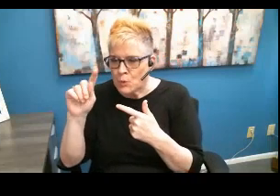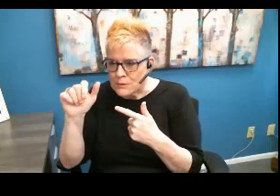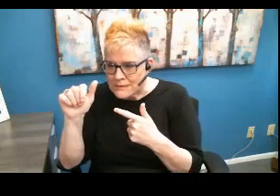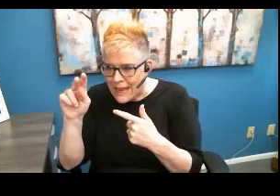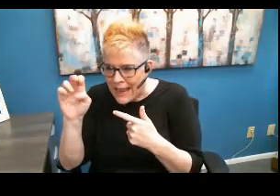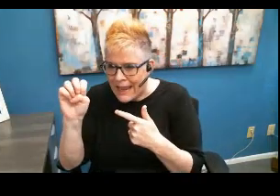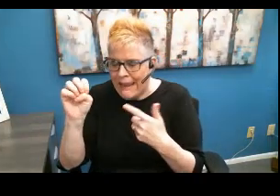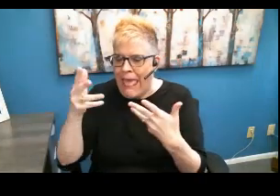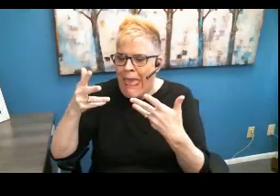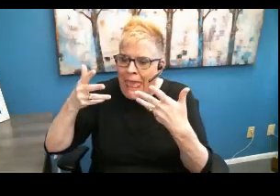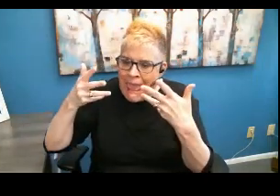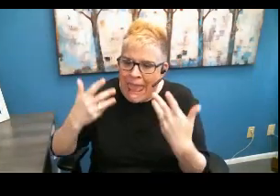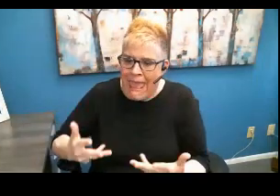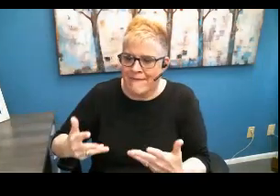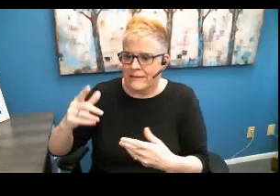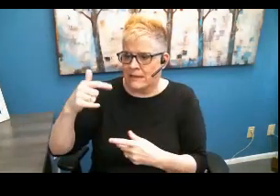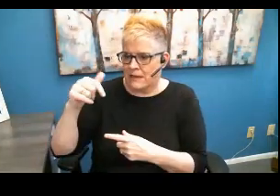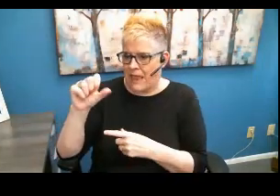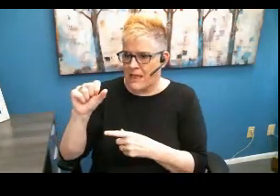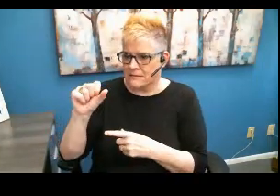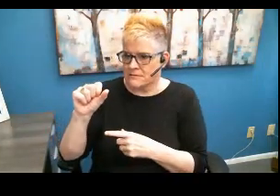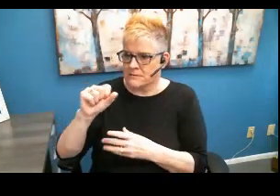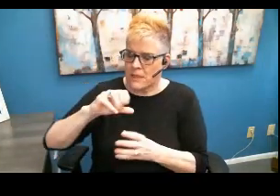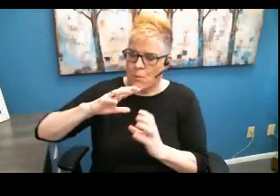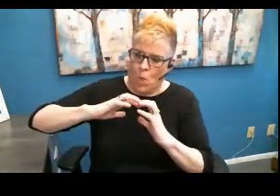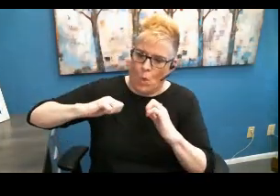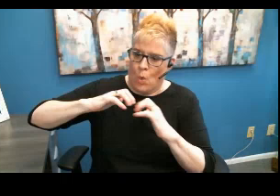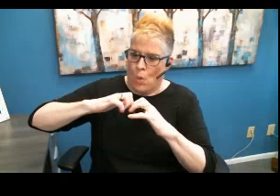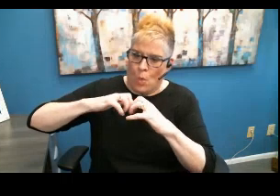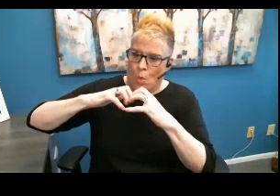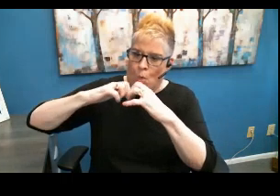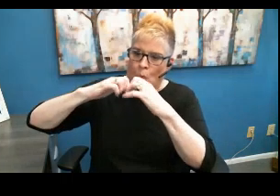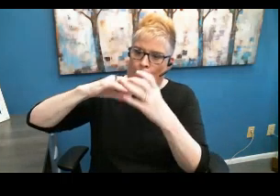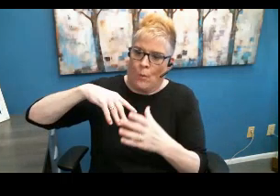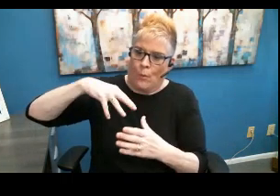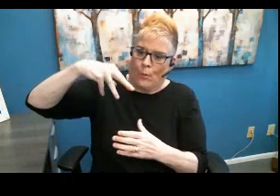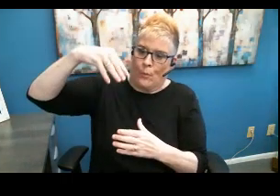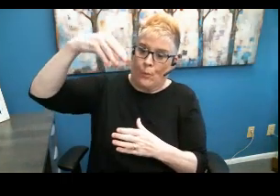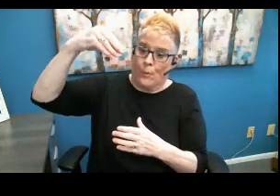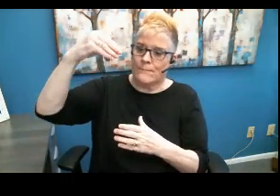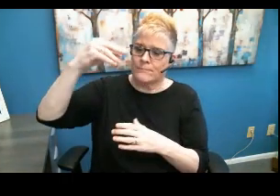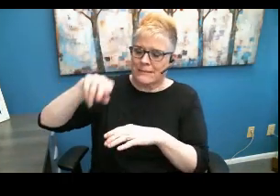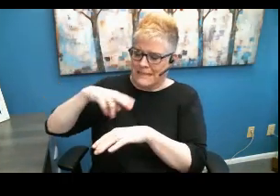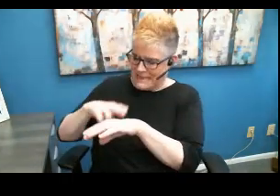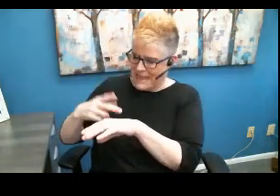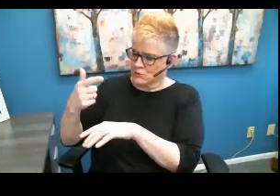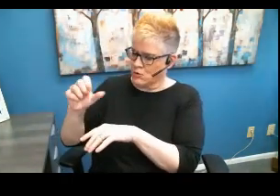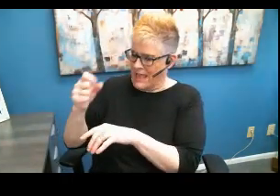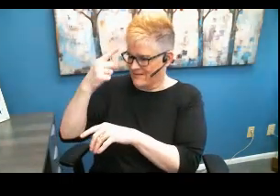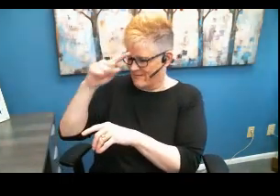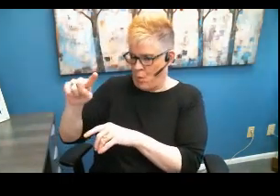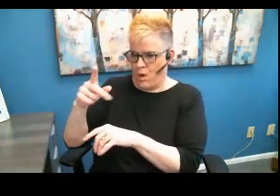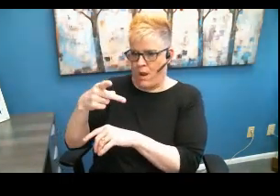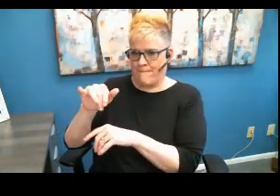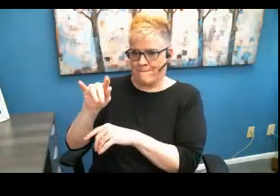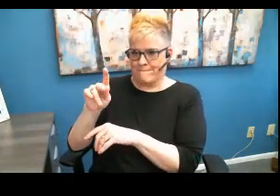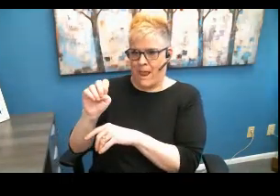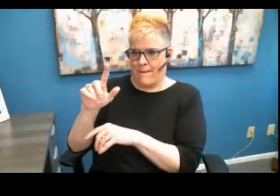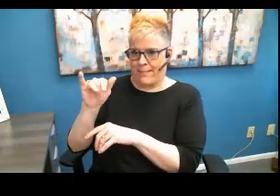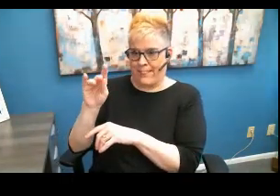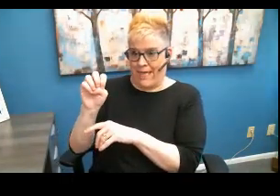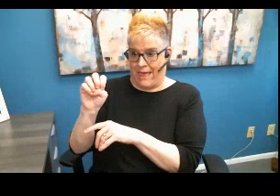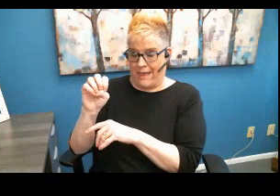heavy hydrocarbon type gases with it, till it gets to a pipeline quality natural gas. A lot of times what they will do